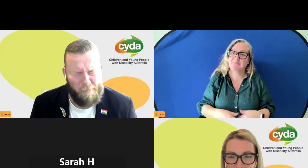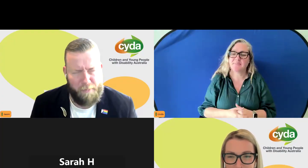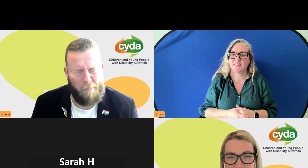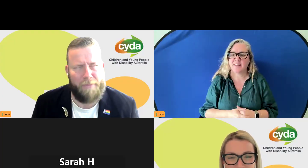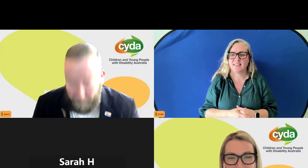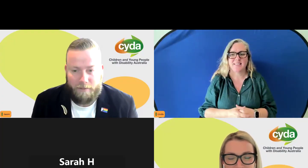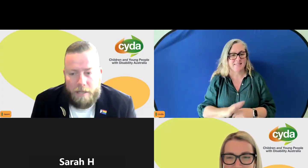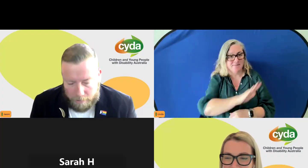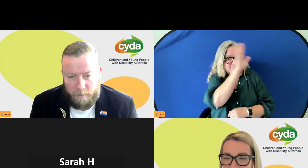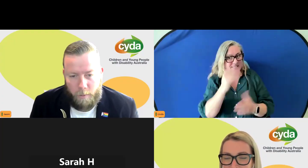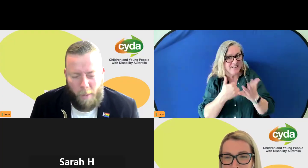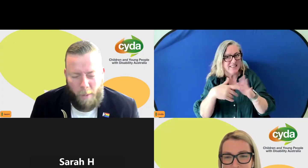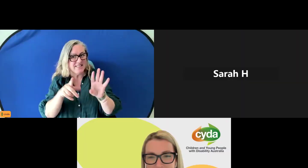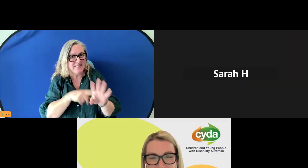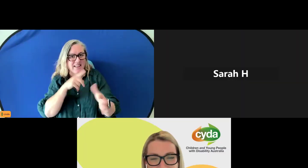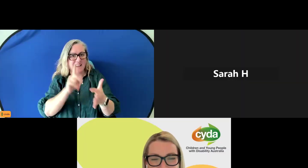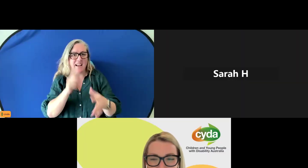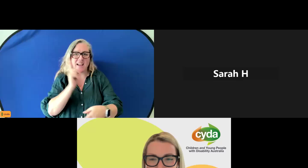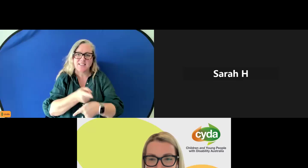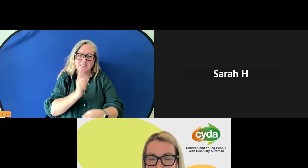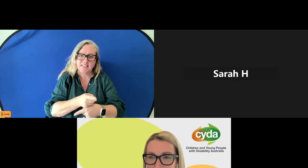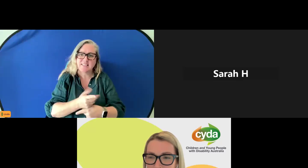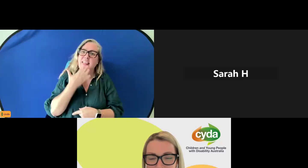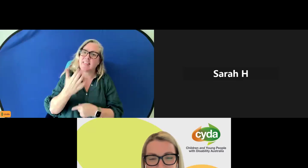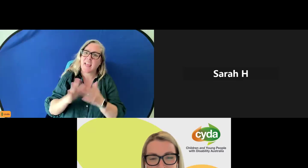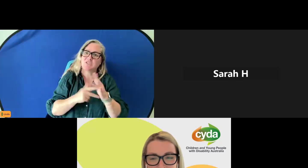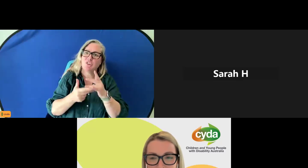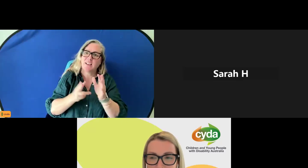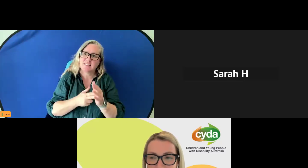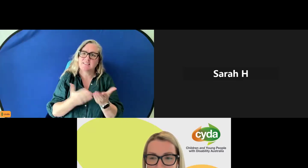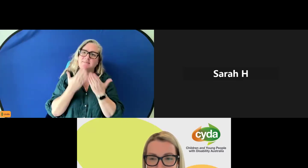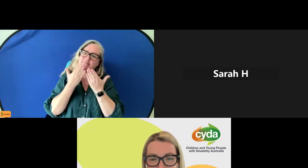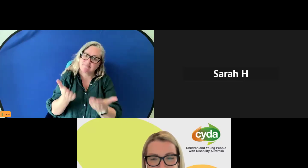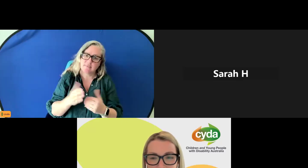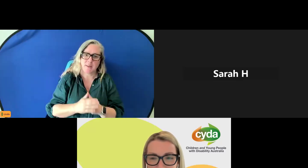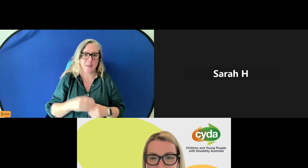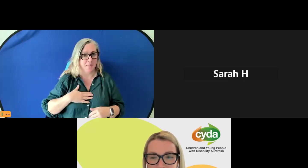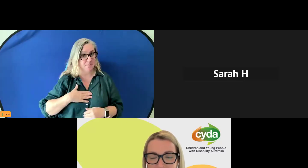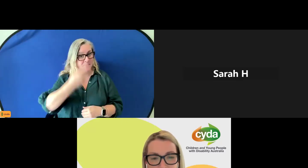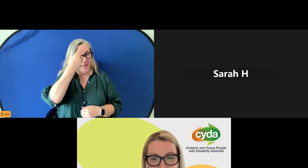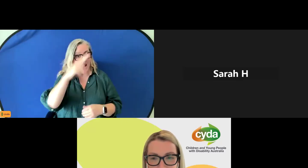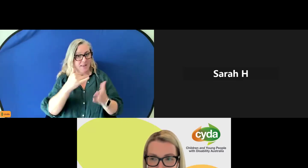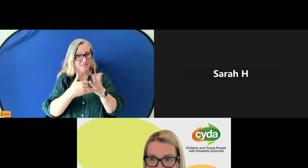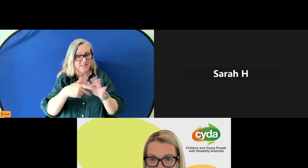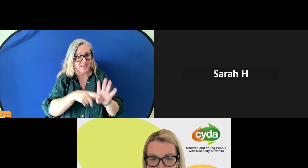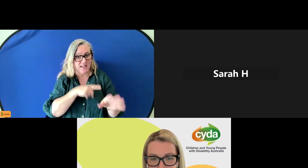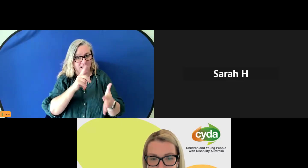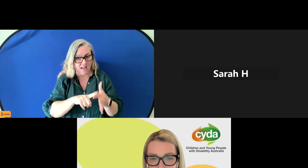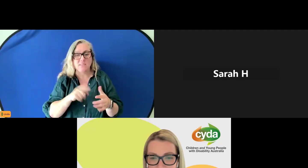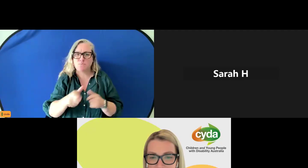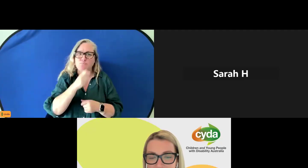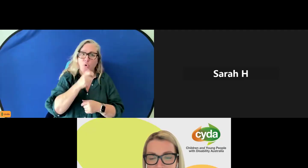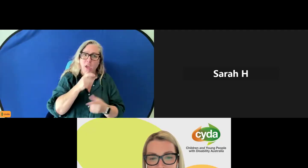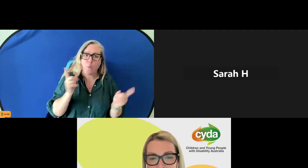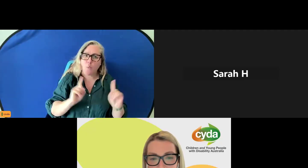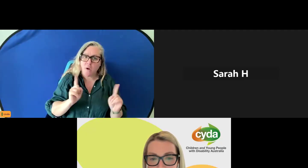Skye speaking. Thank you so much, Jace. Hi, everyone. My name is Skye, and I use she, her